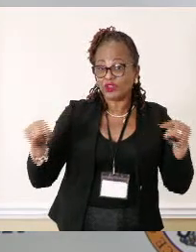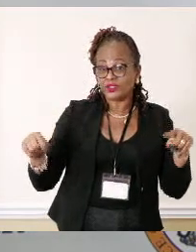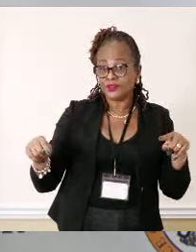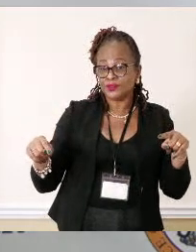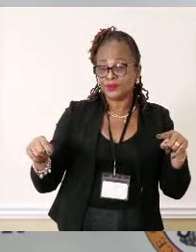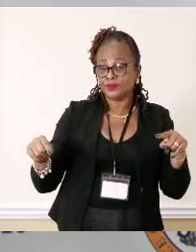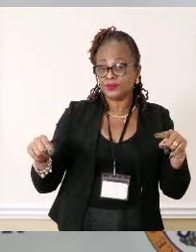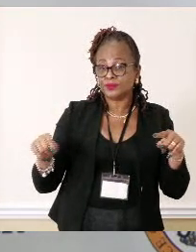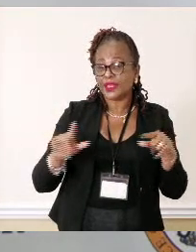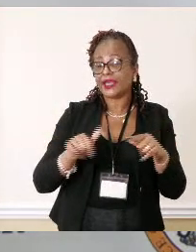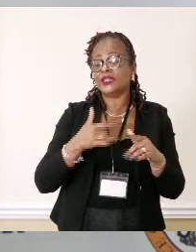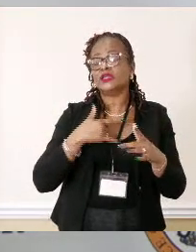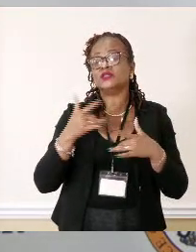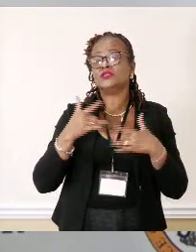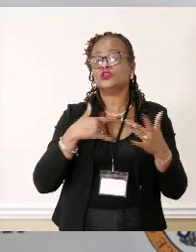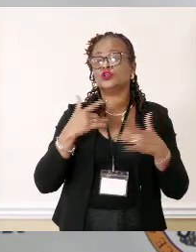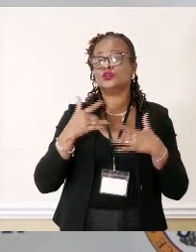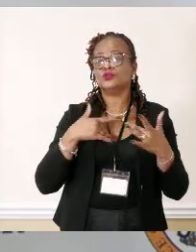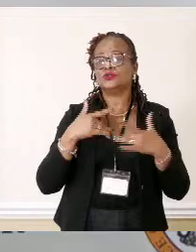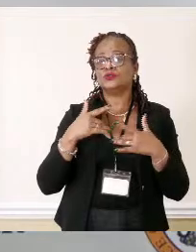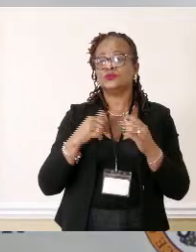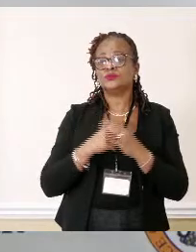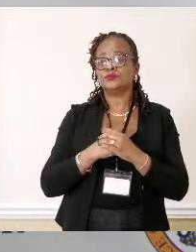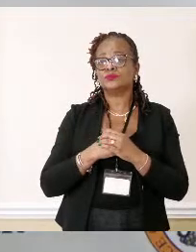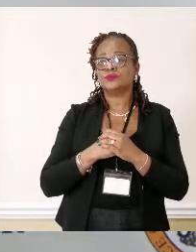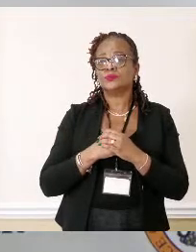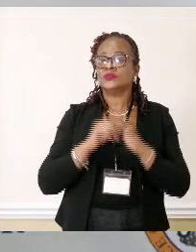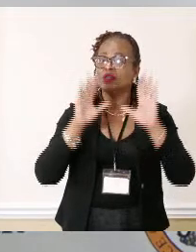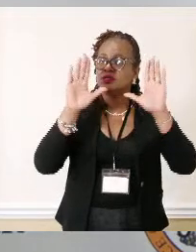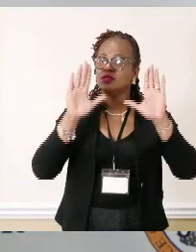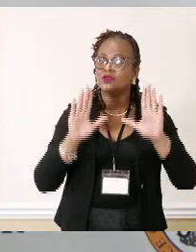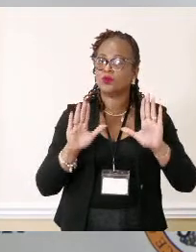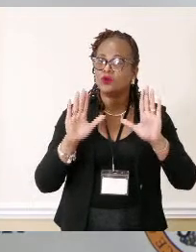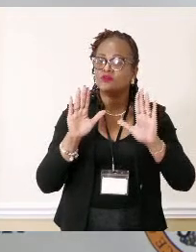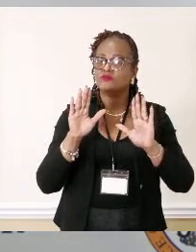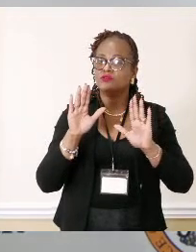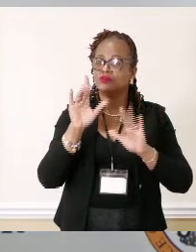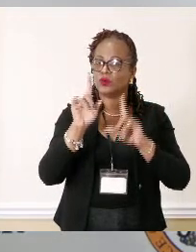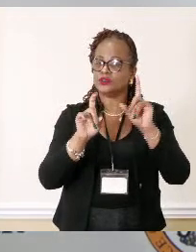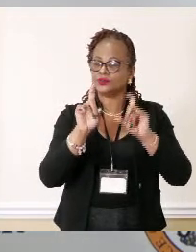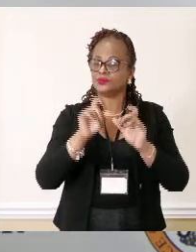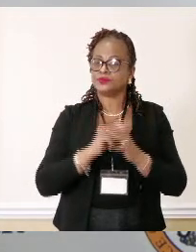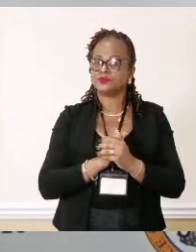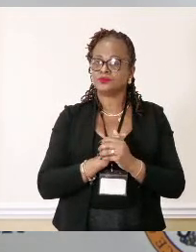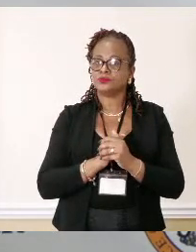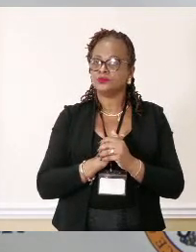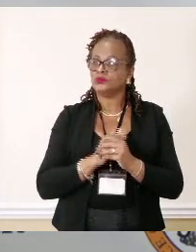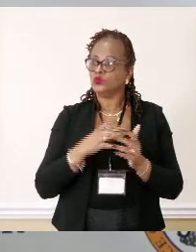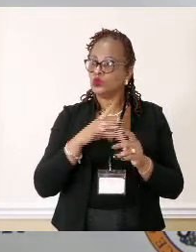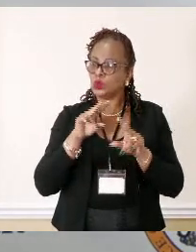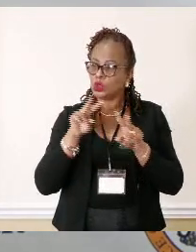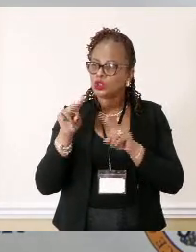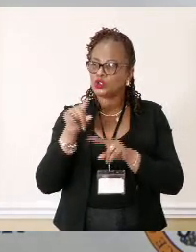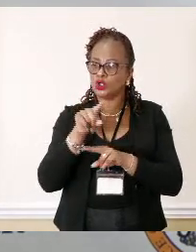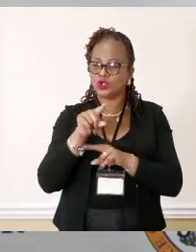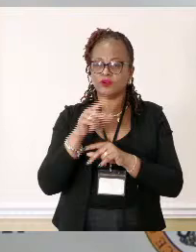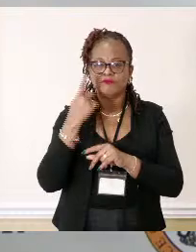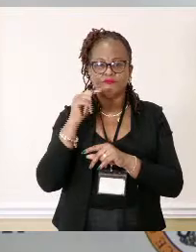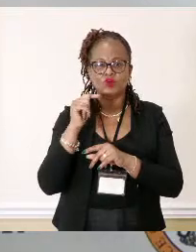that's correct. That's an excellent question. Can I ask Dr. Martin to, because we would look to her